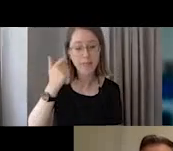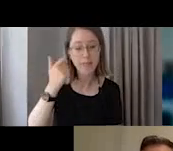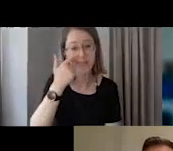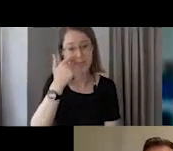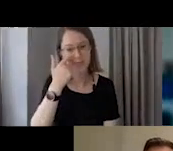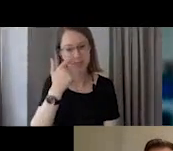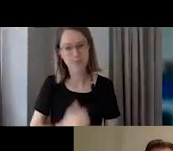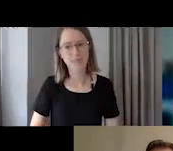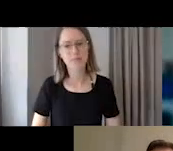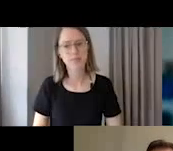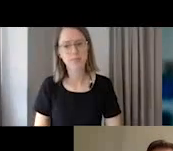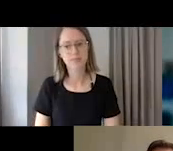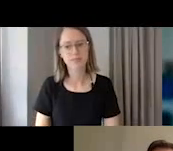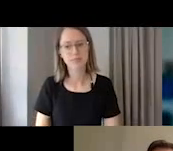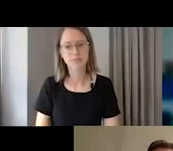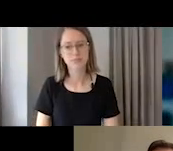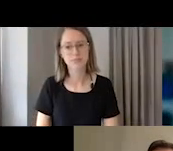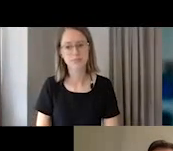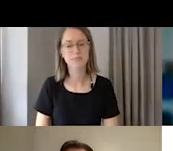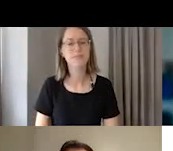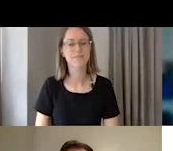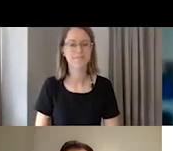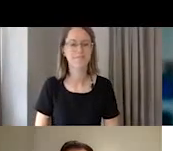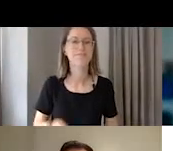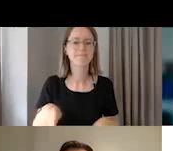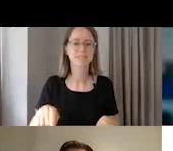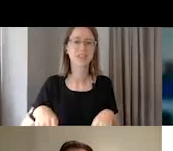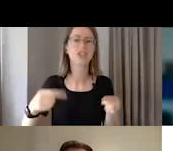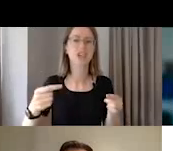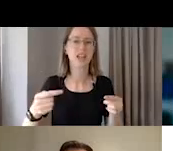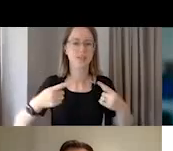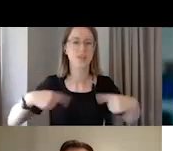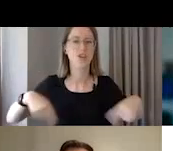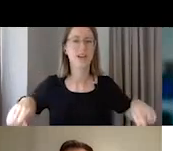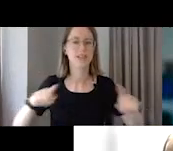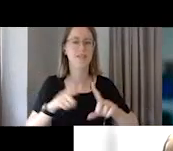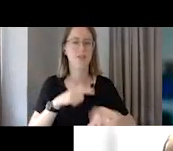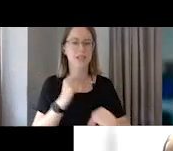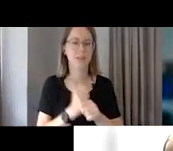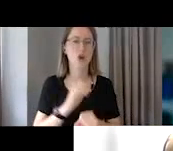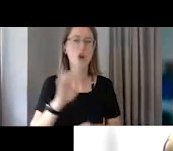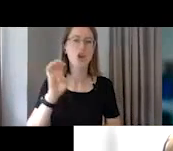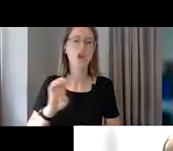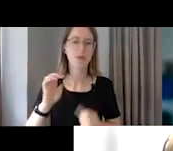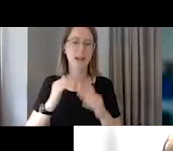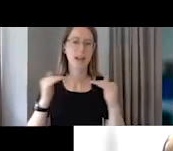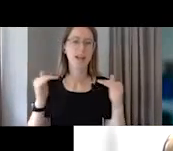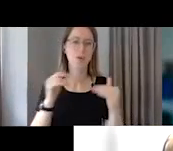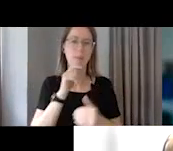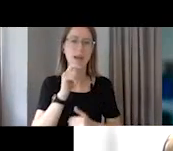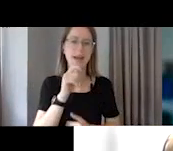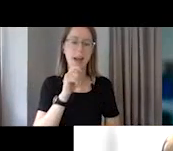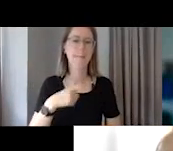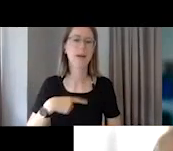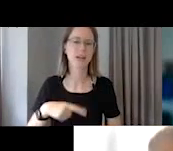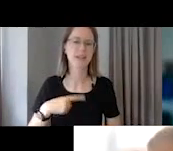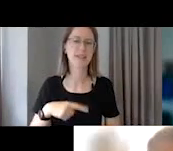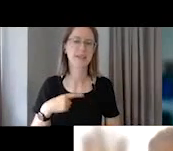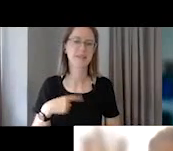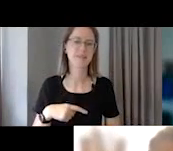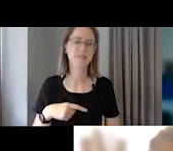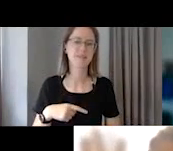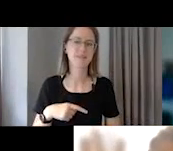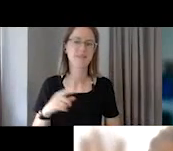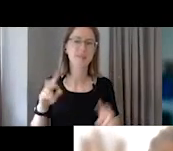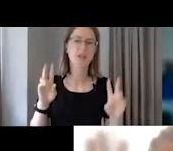Yeah. So this is really a challenge for us for example, European level media, because the